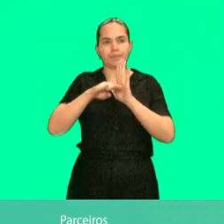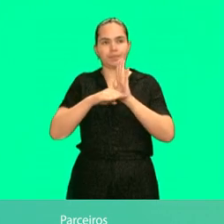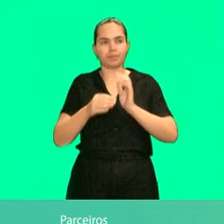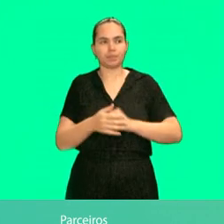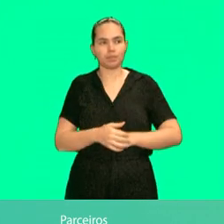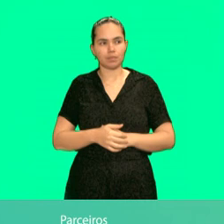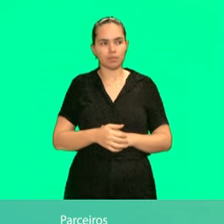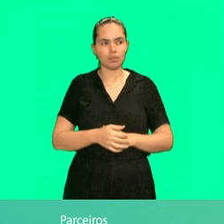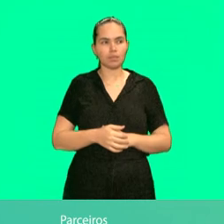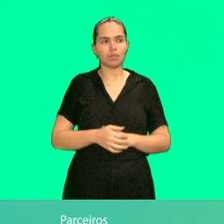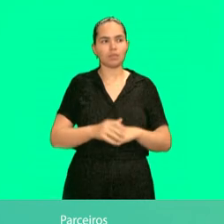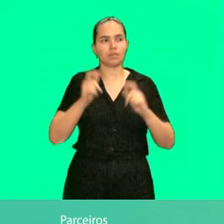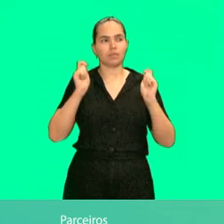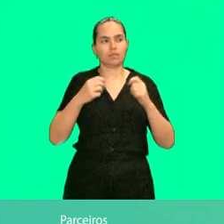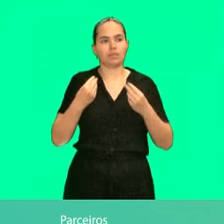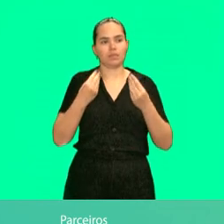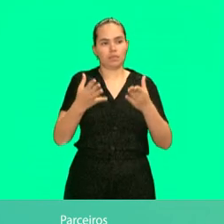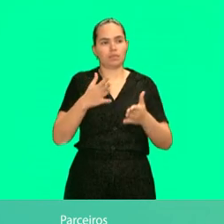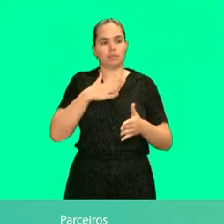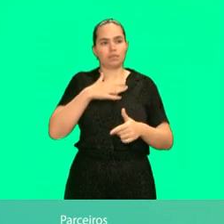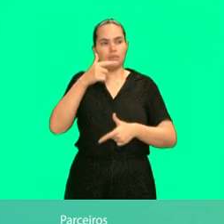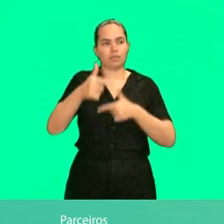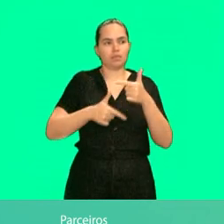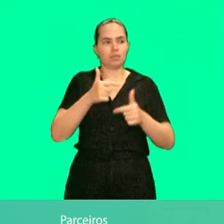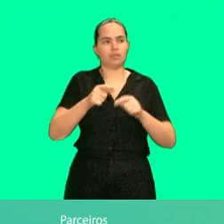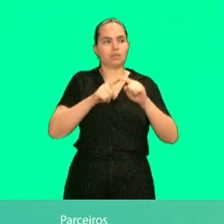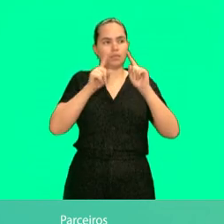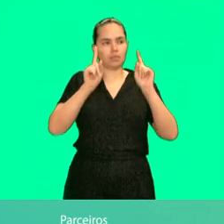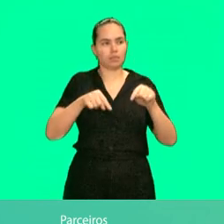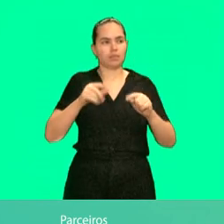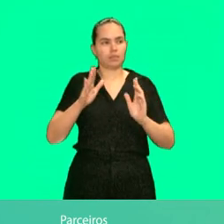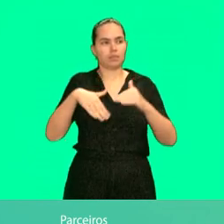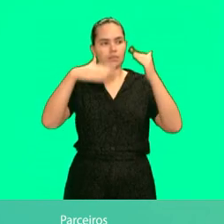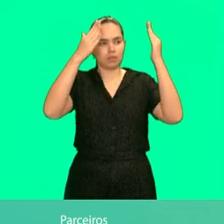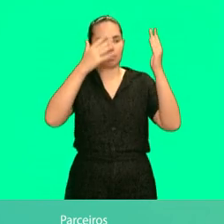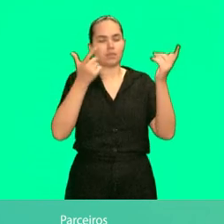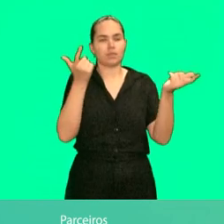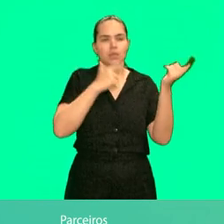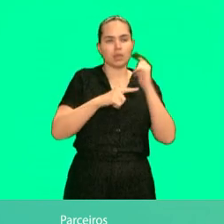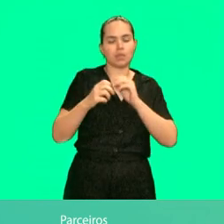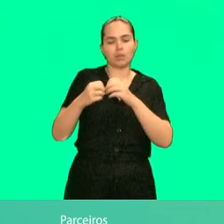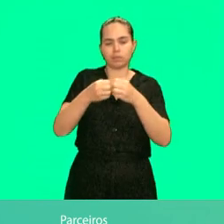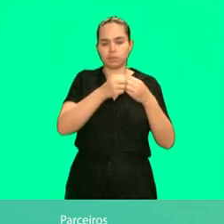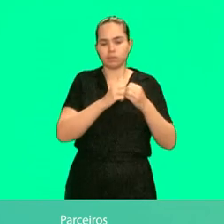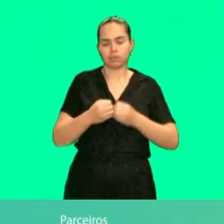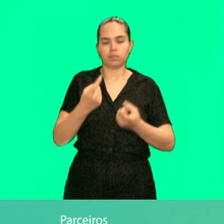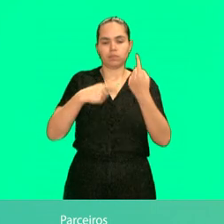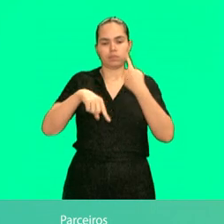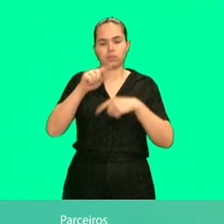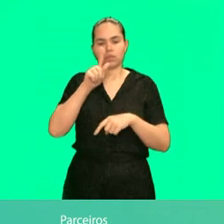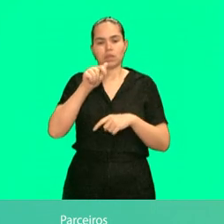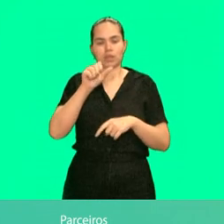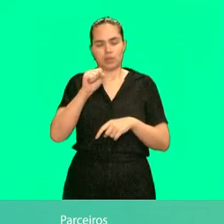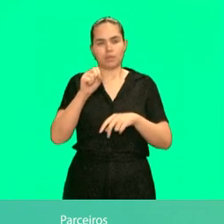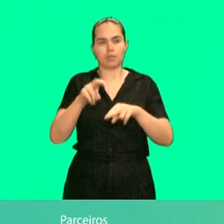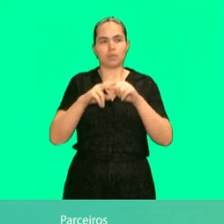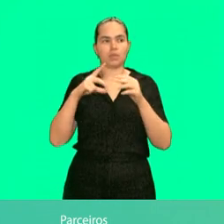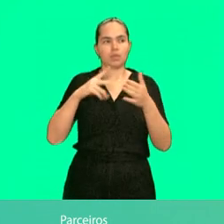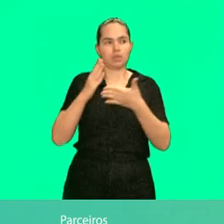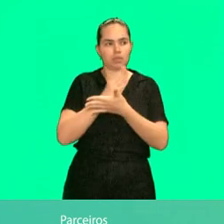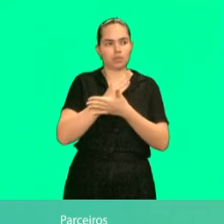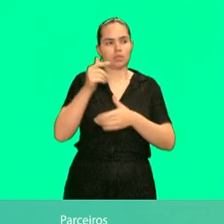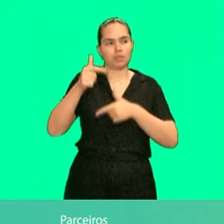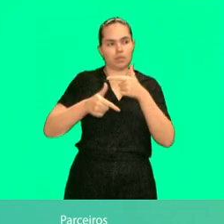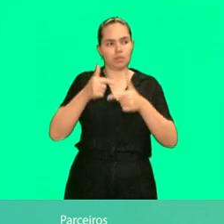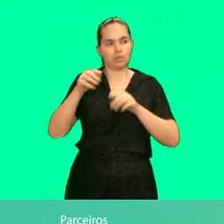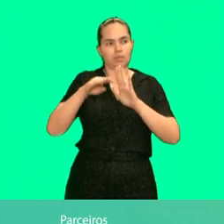And we have lots of former students in good positions in the market. And we have here a project